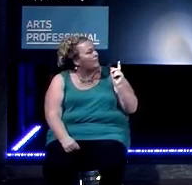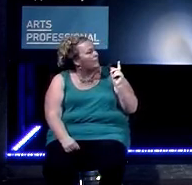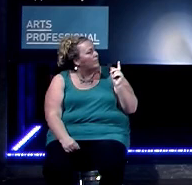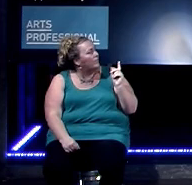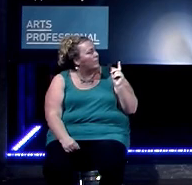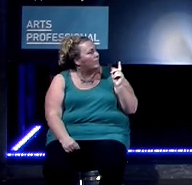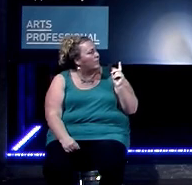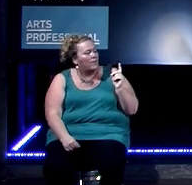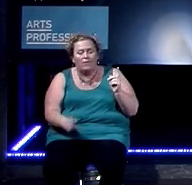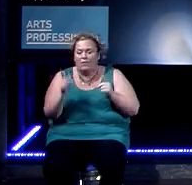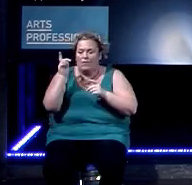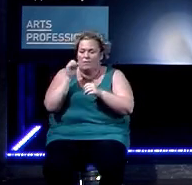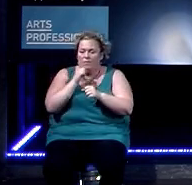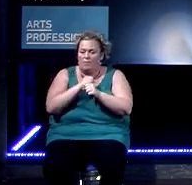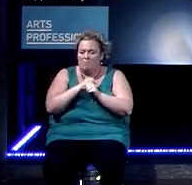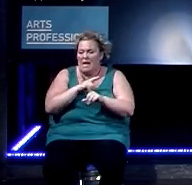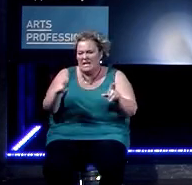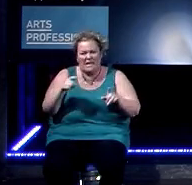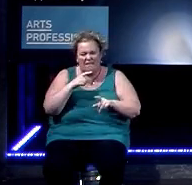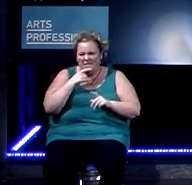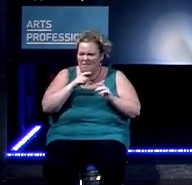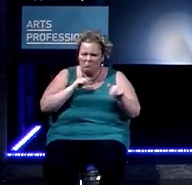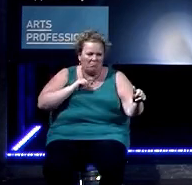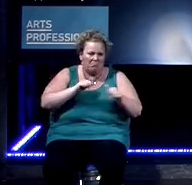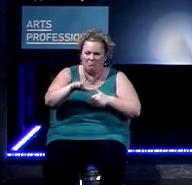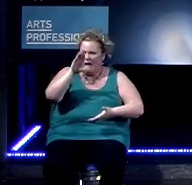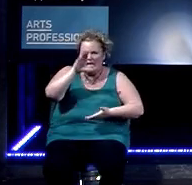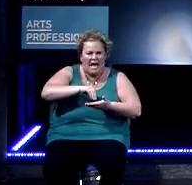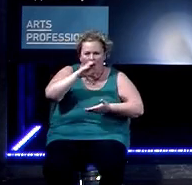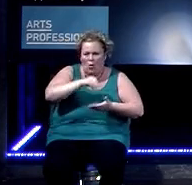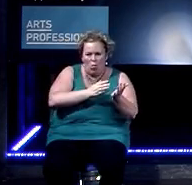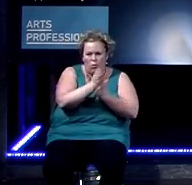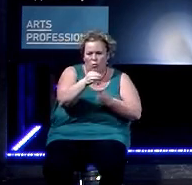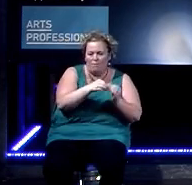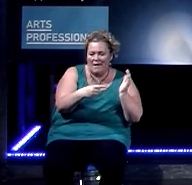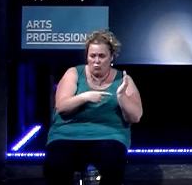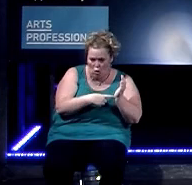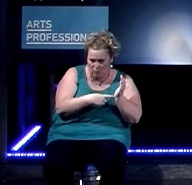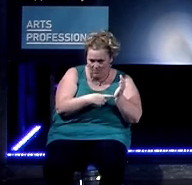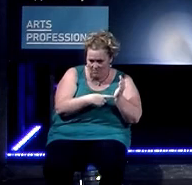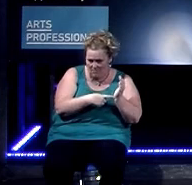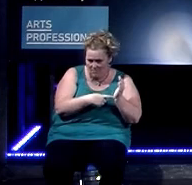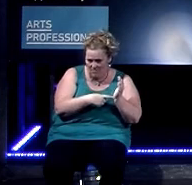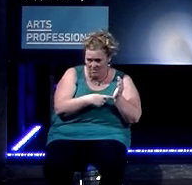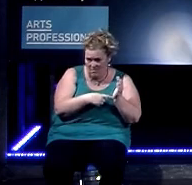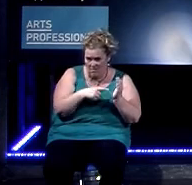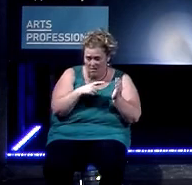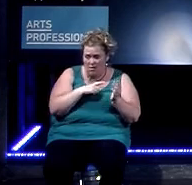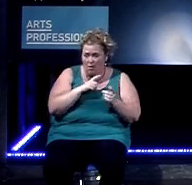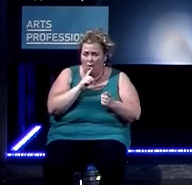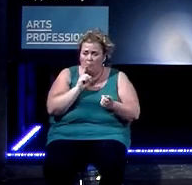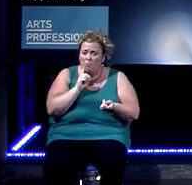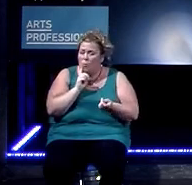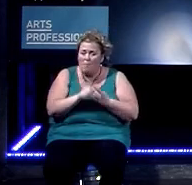press as the record amount of downloads of something on BitTorrent ever. We actually beat that with a bundle which got